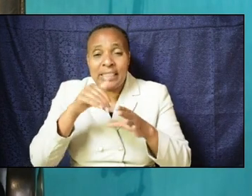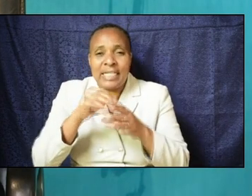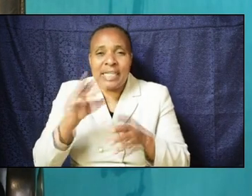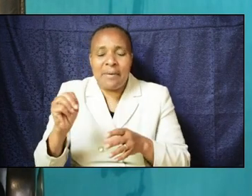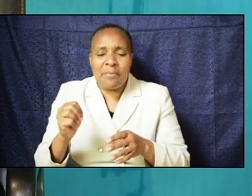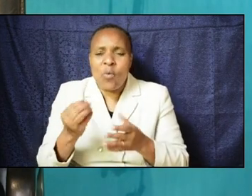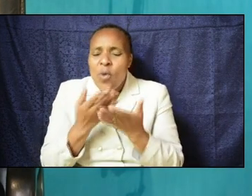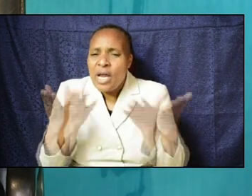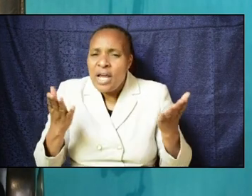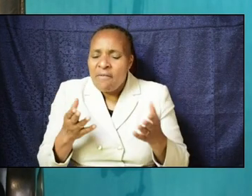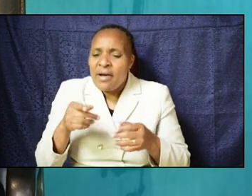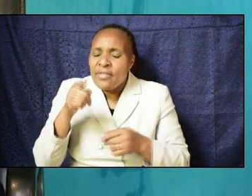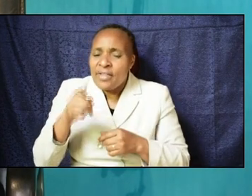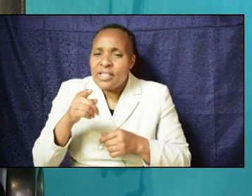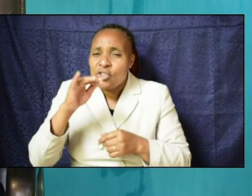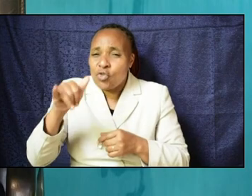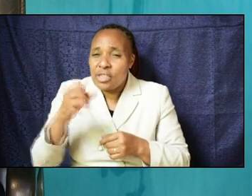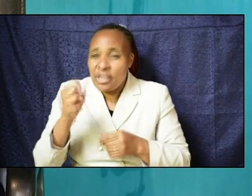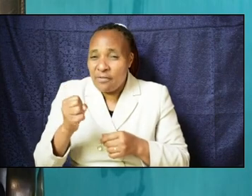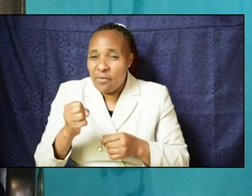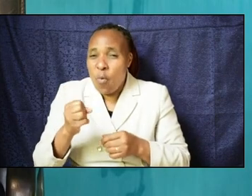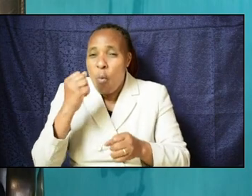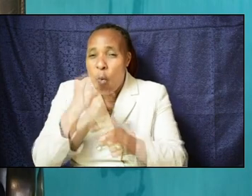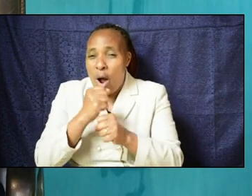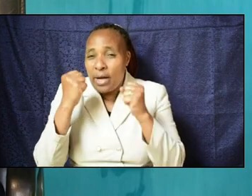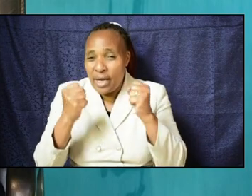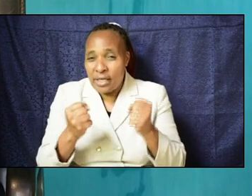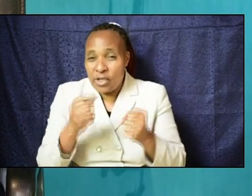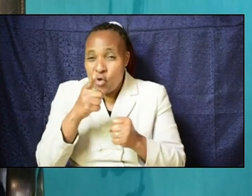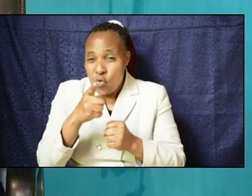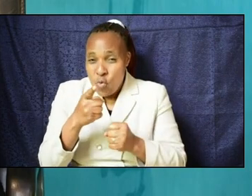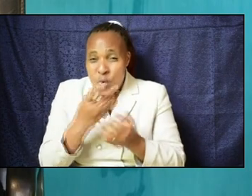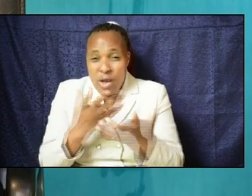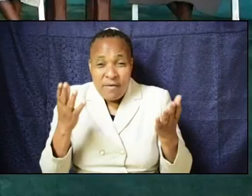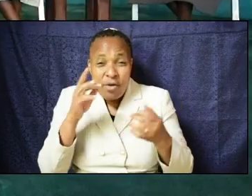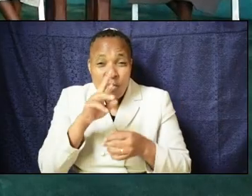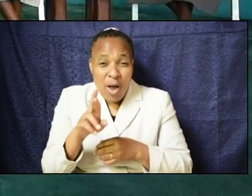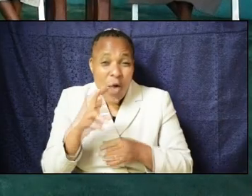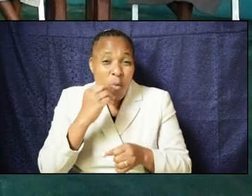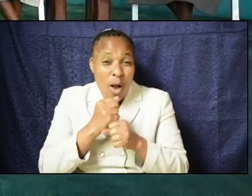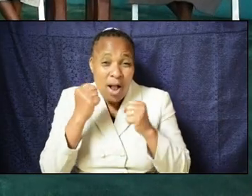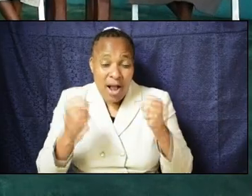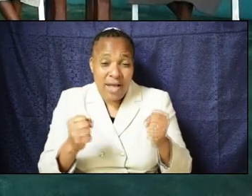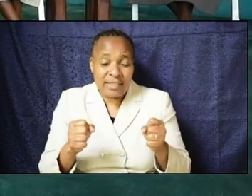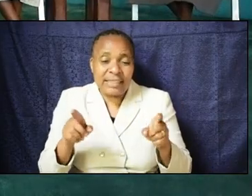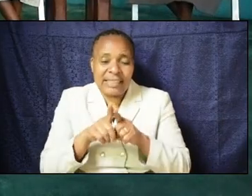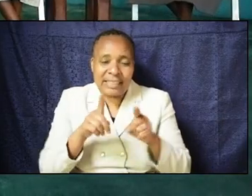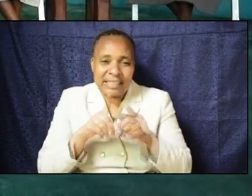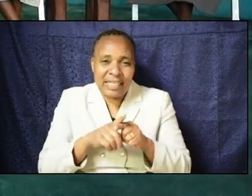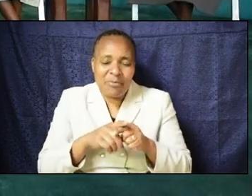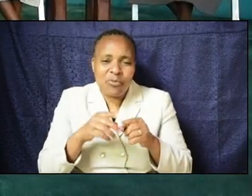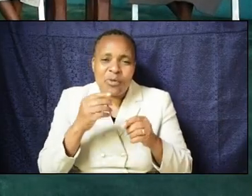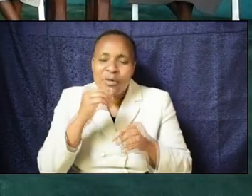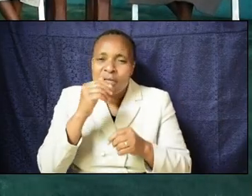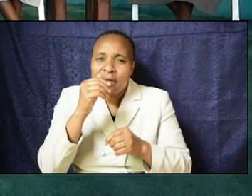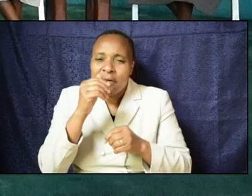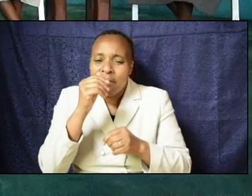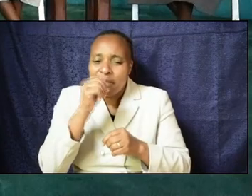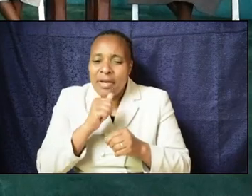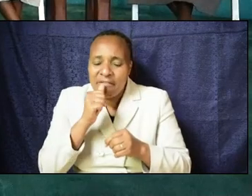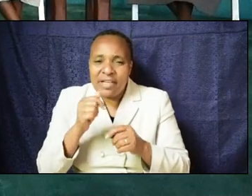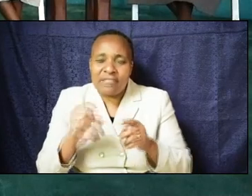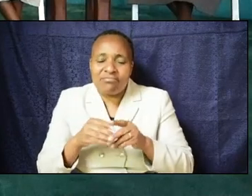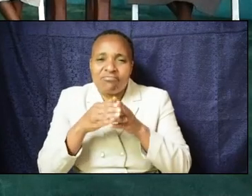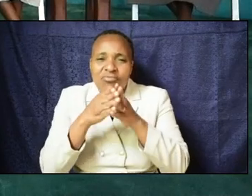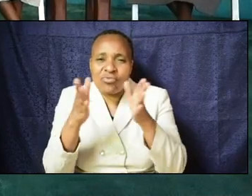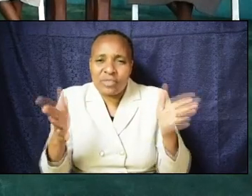are, just work hard. You never know where your works will do. Yeah, and definitely like revealer of secrets, okay,